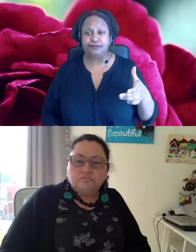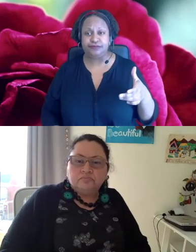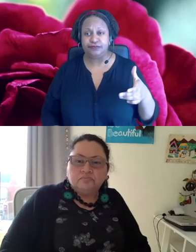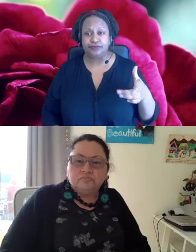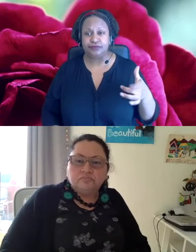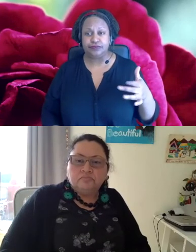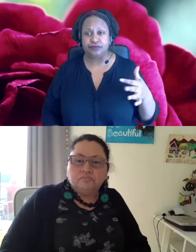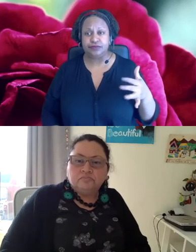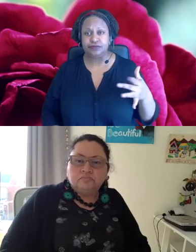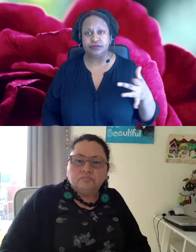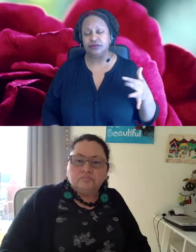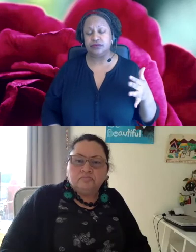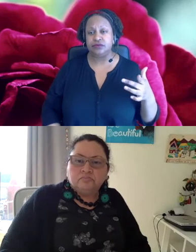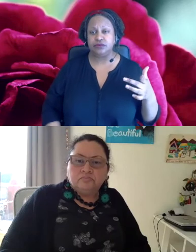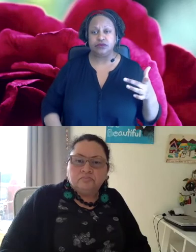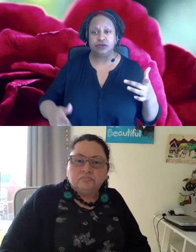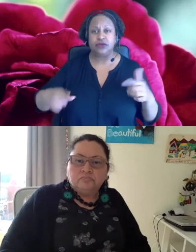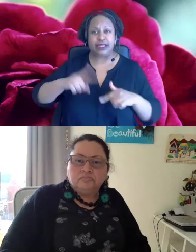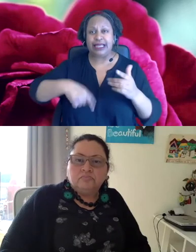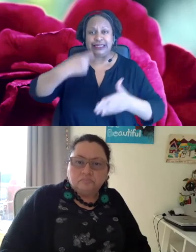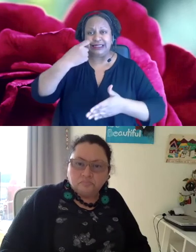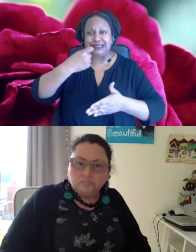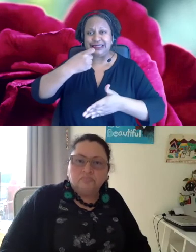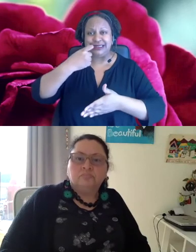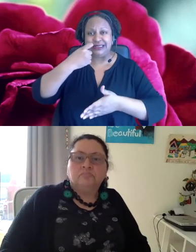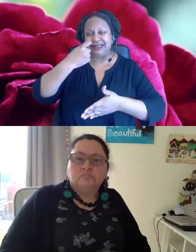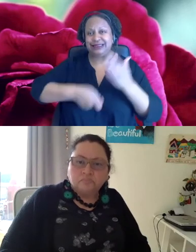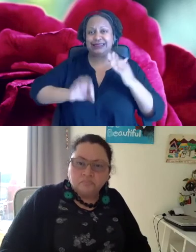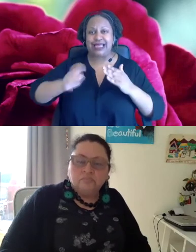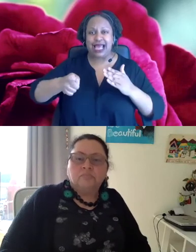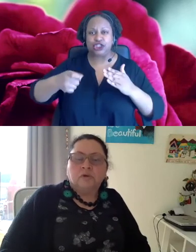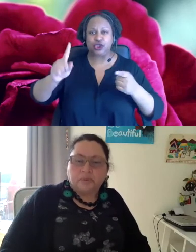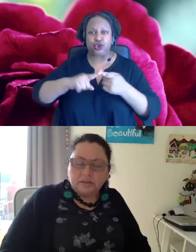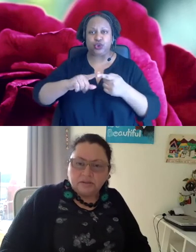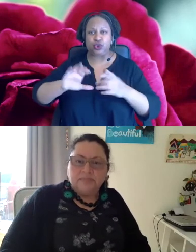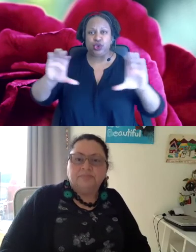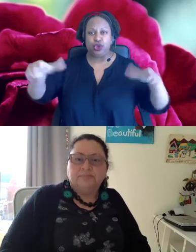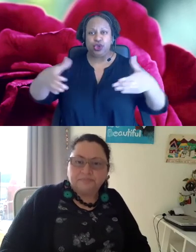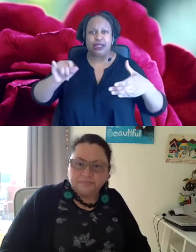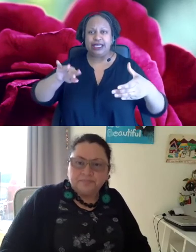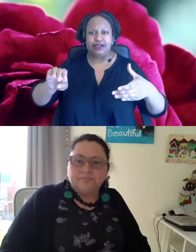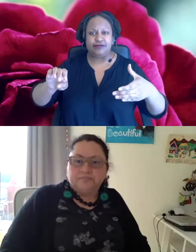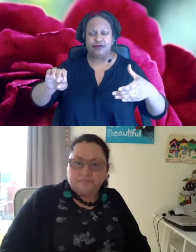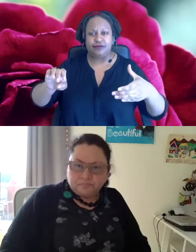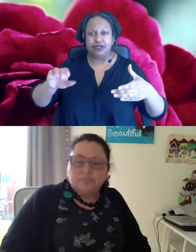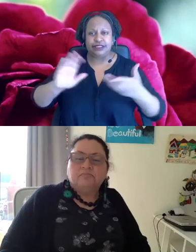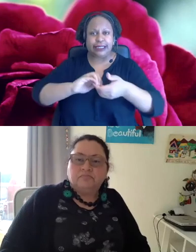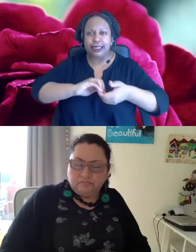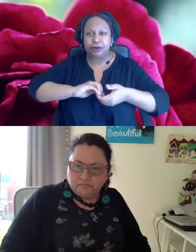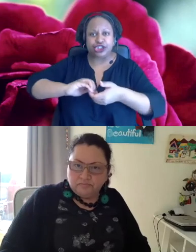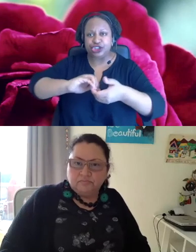a tax person. It's not a tax entity. It's a collective. It's a collaboration.